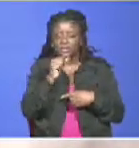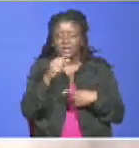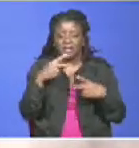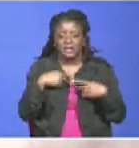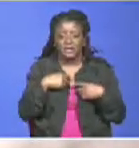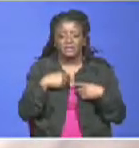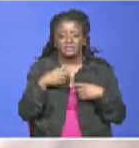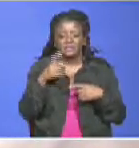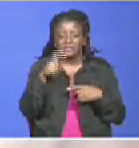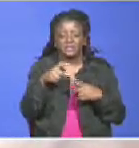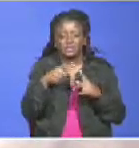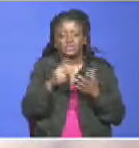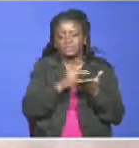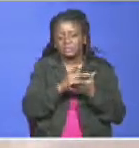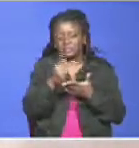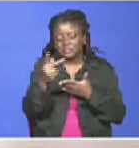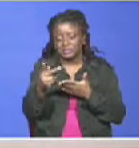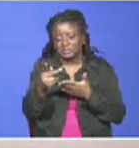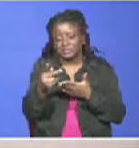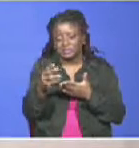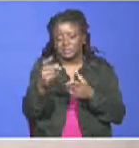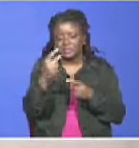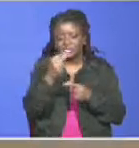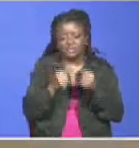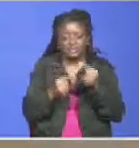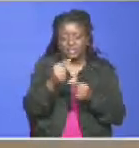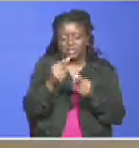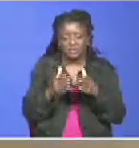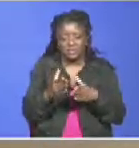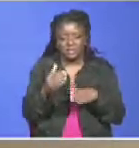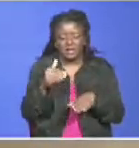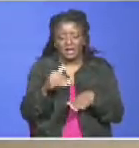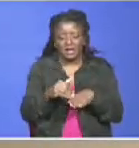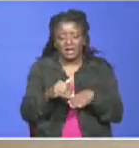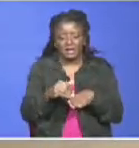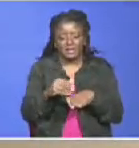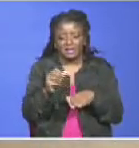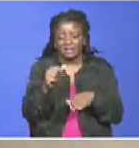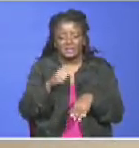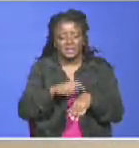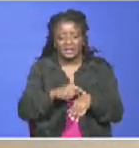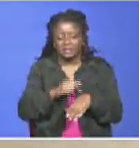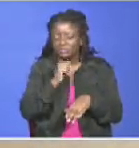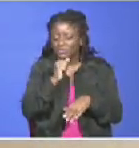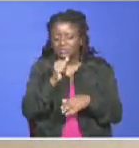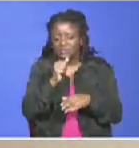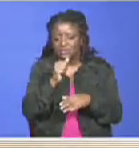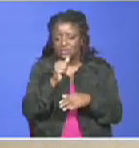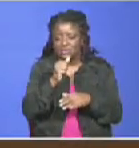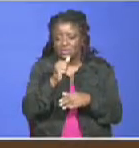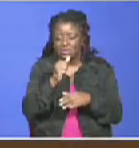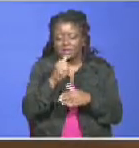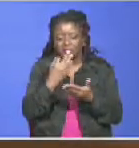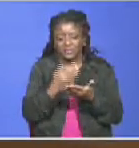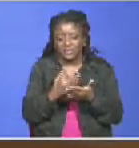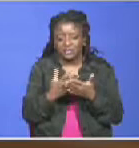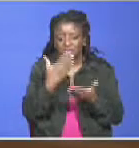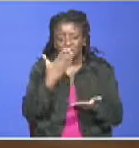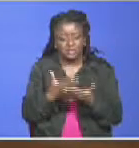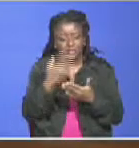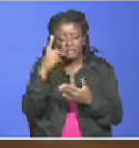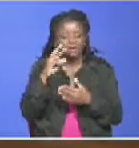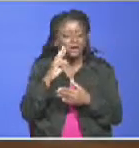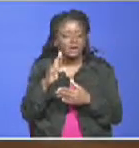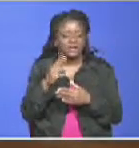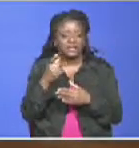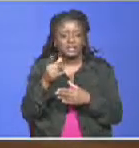time when it was not economical for her to do so. She would not have to lost the beds that she